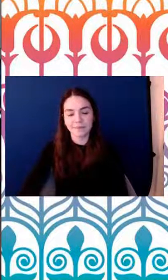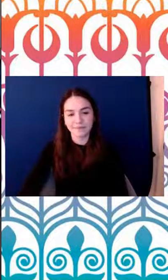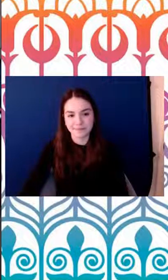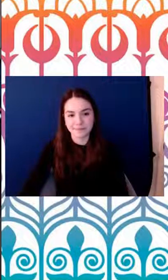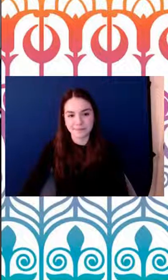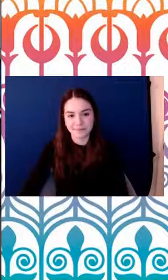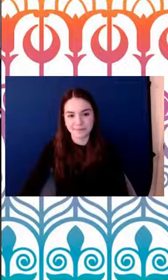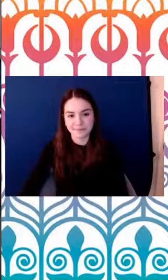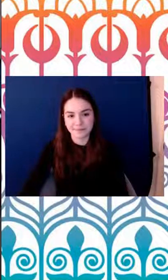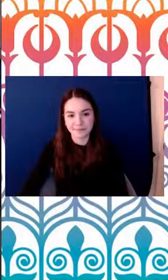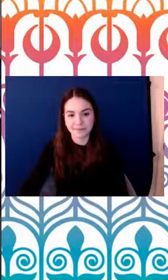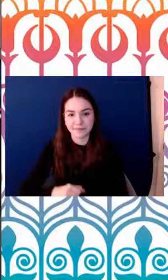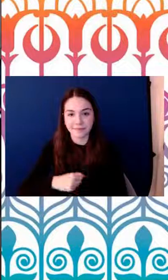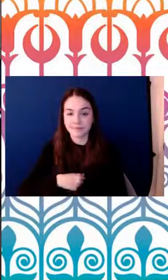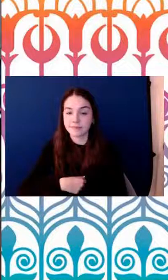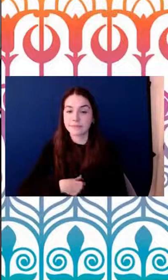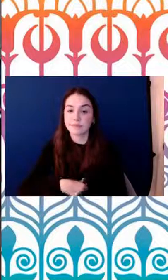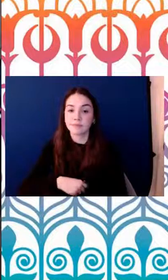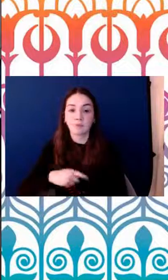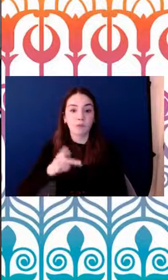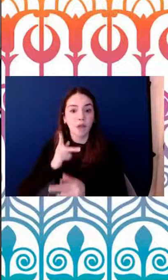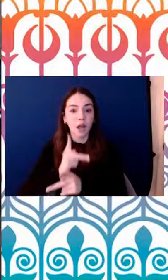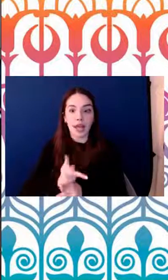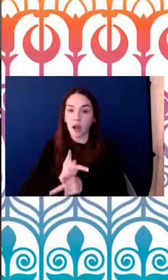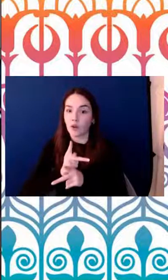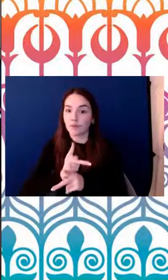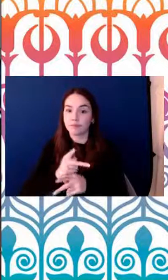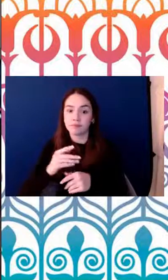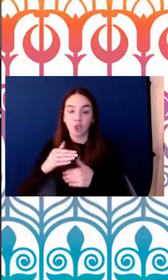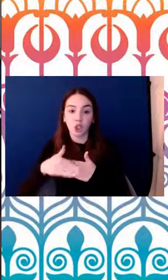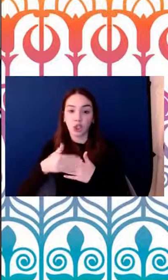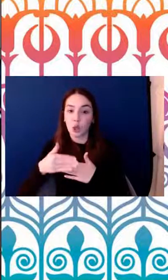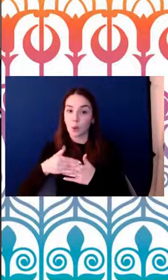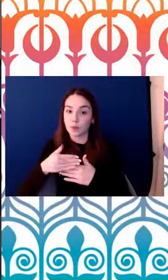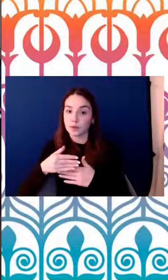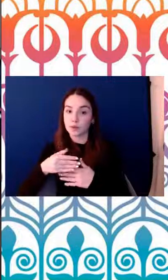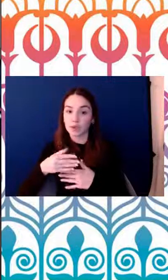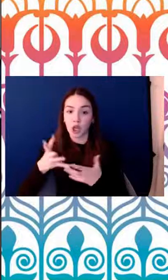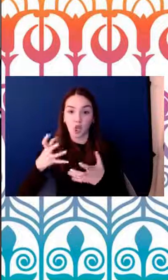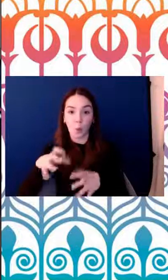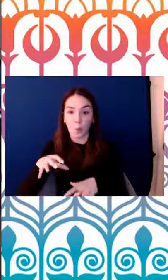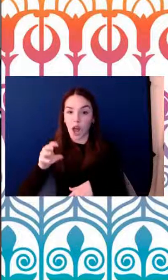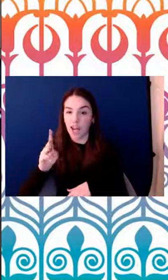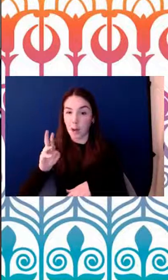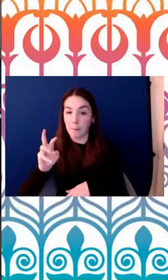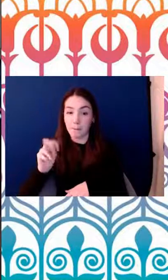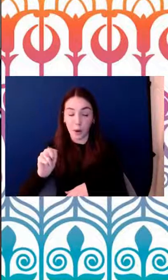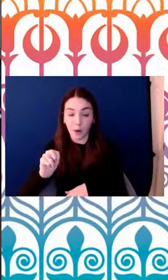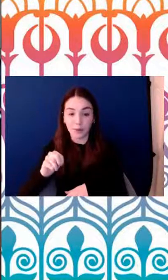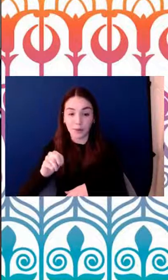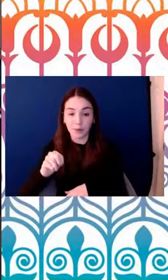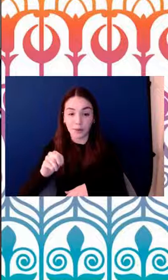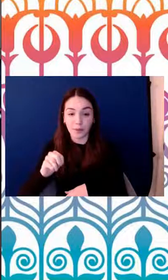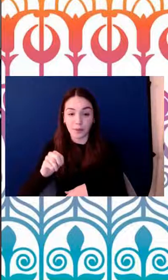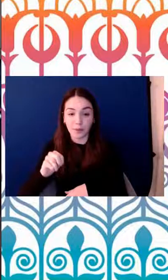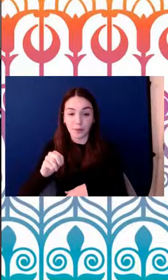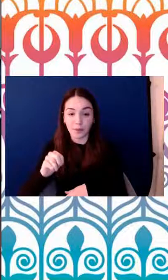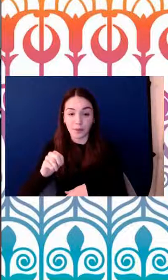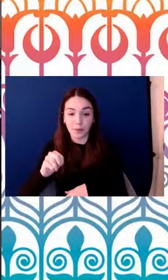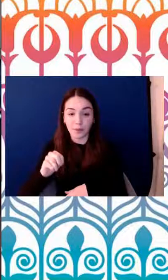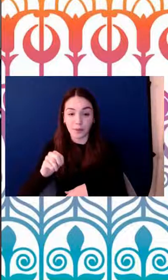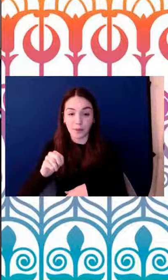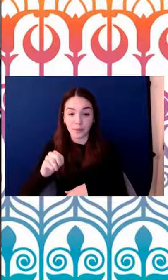Can't play around with avocado toast. You don't want to burn it. So I have toast. Normally, when we have toast, what do we put on